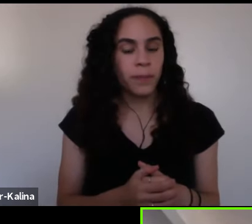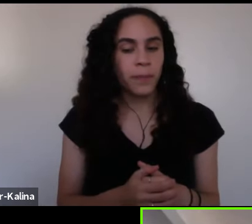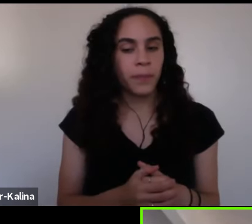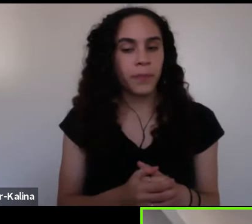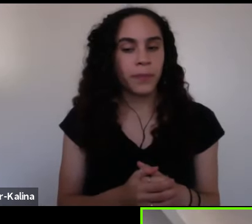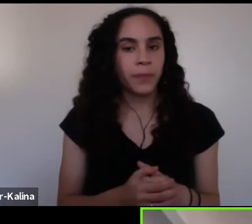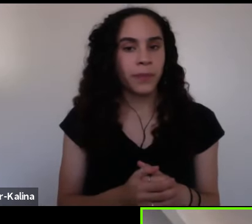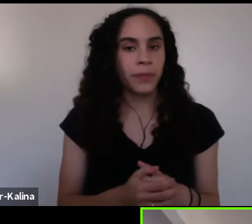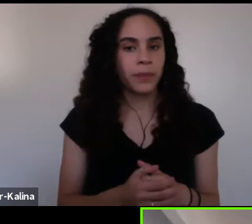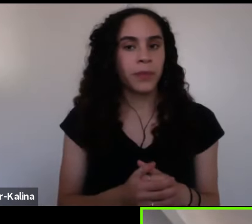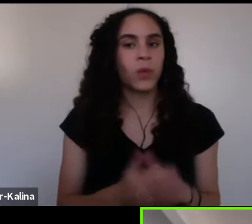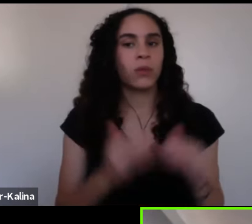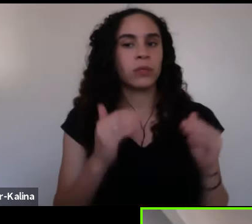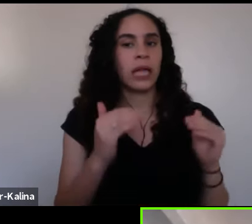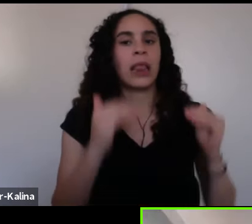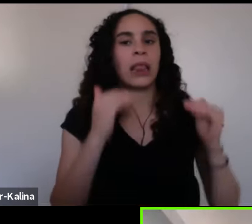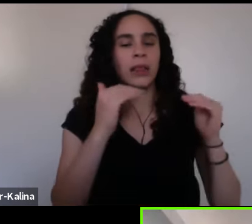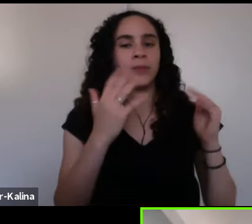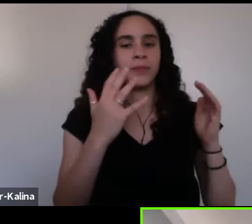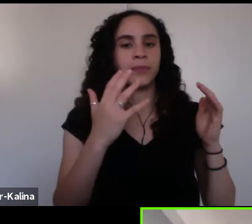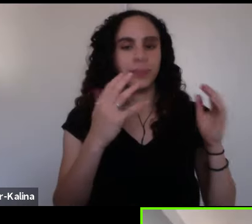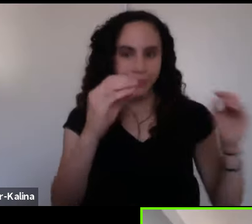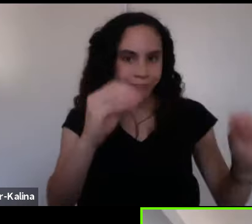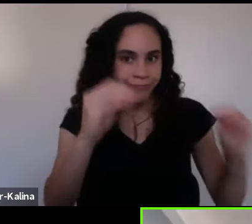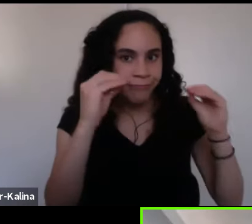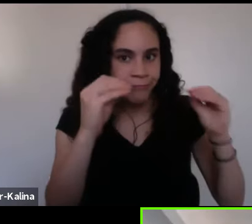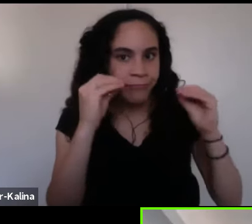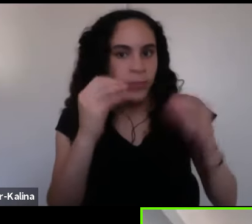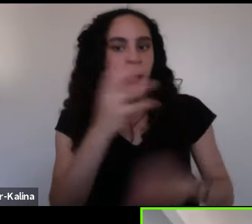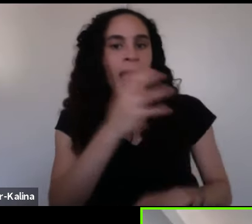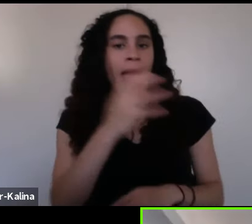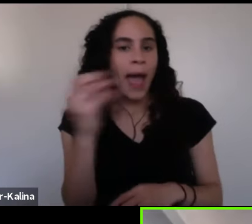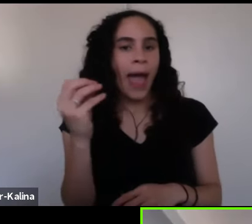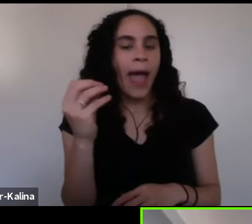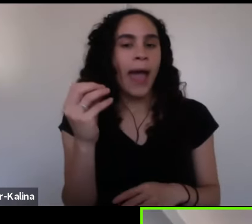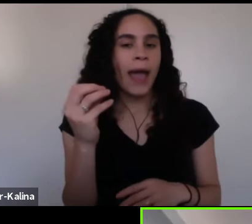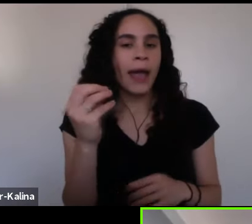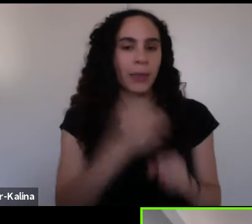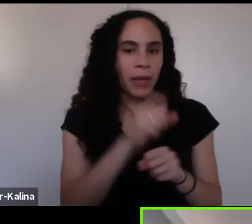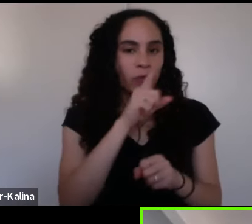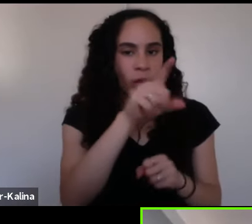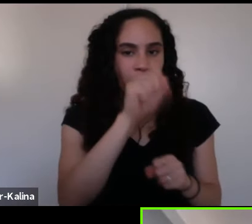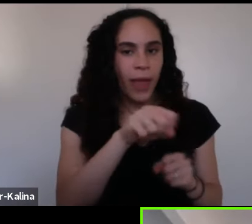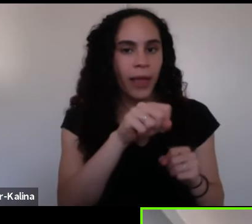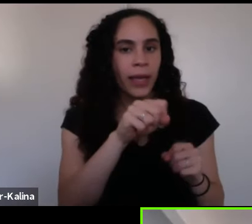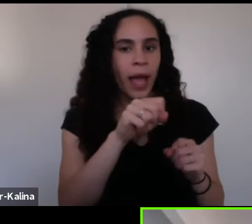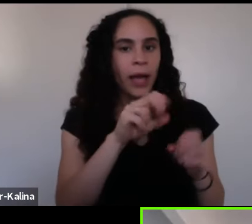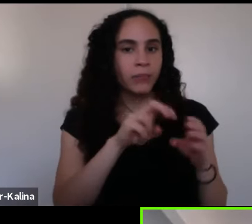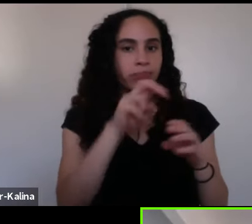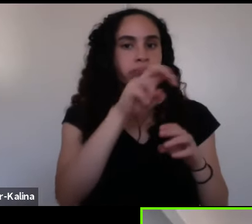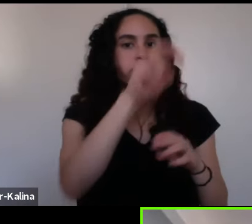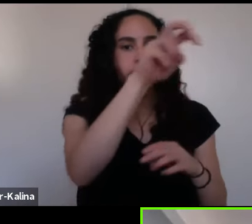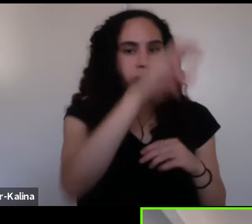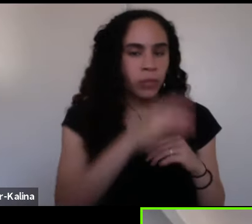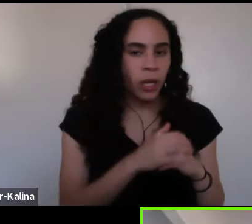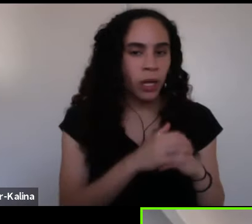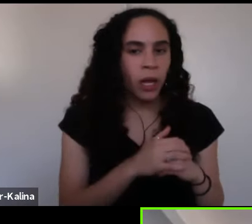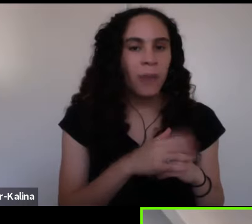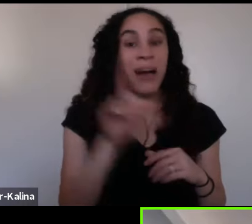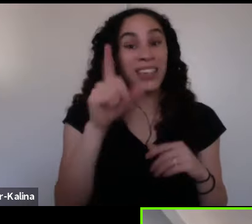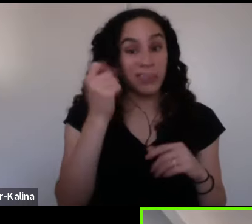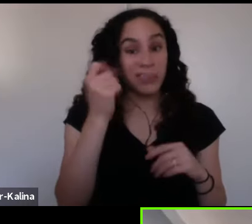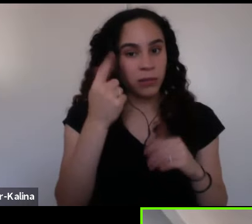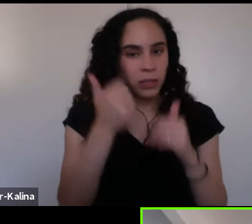leveled up so that they could understand. But this was senior management, right? You know, director level and above, which is a lot of what I